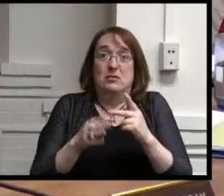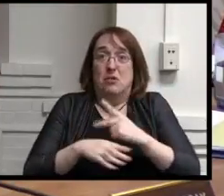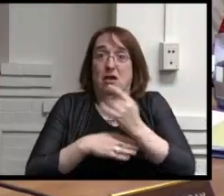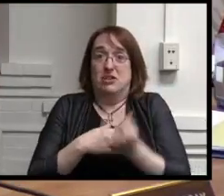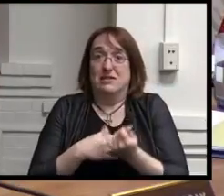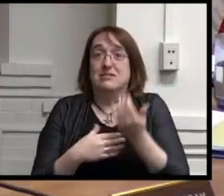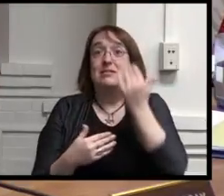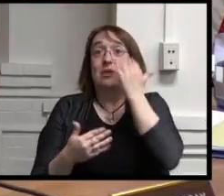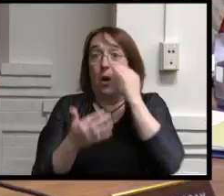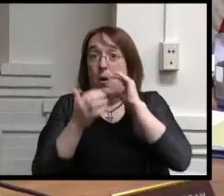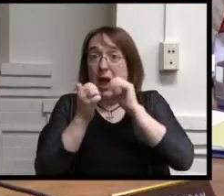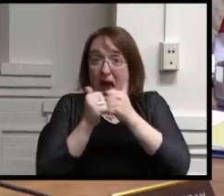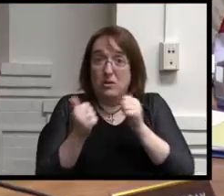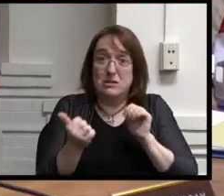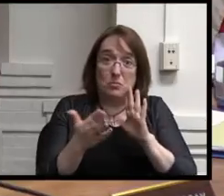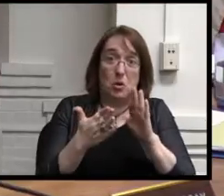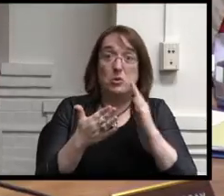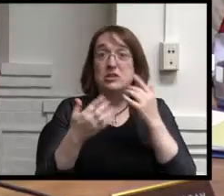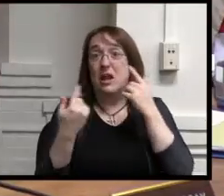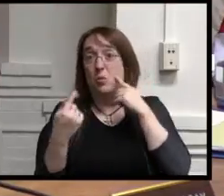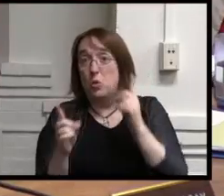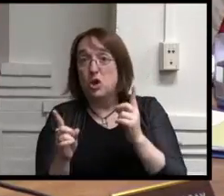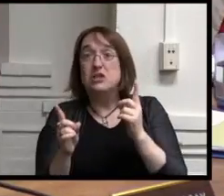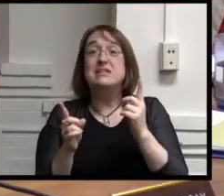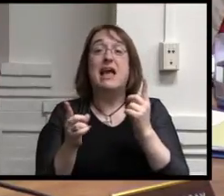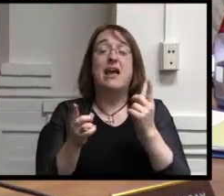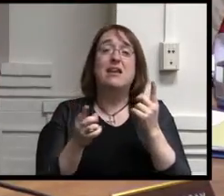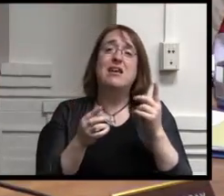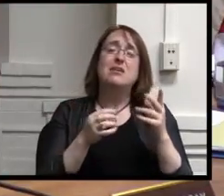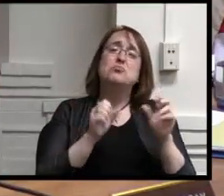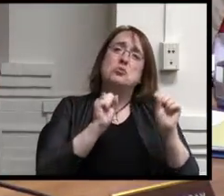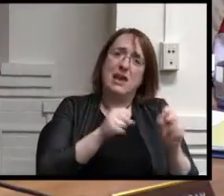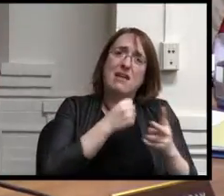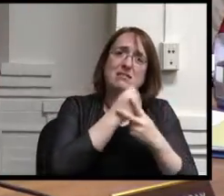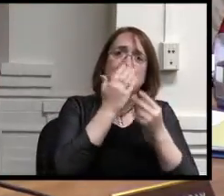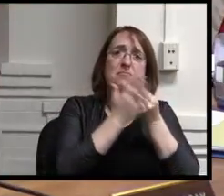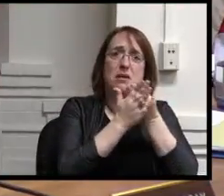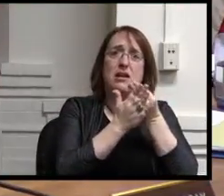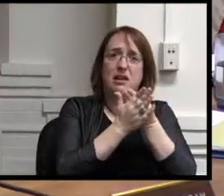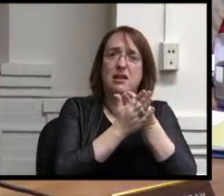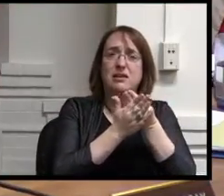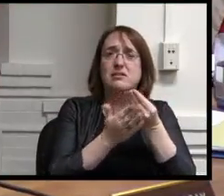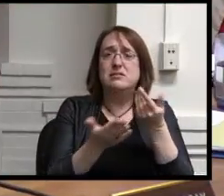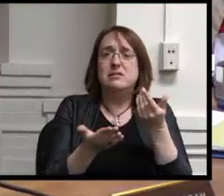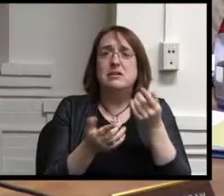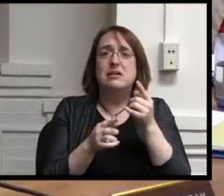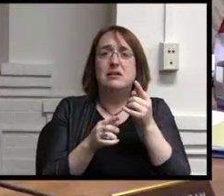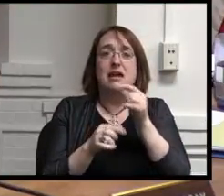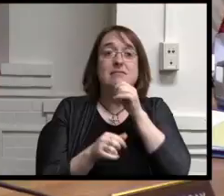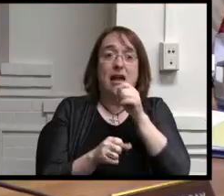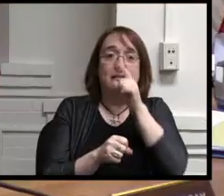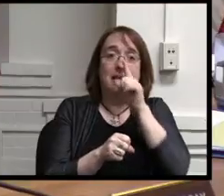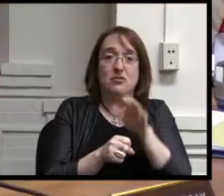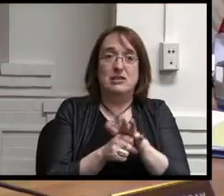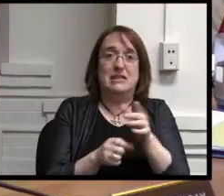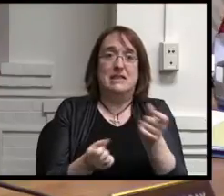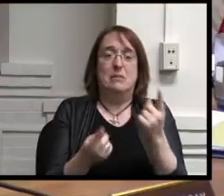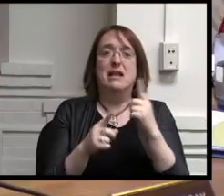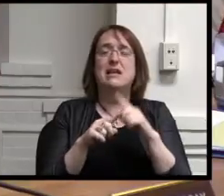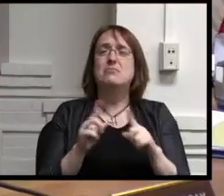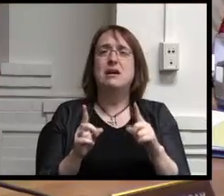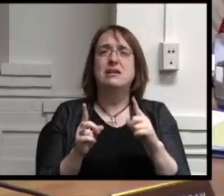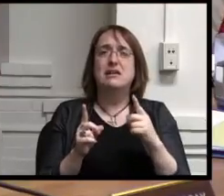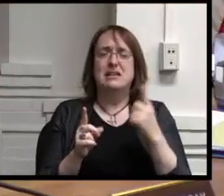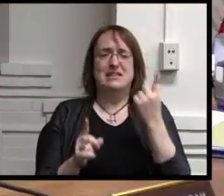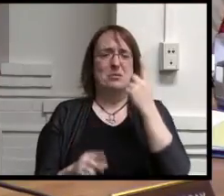it works and that there are things you can save money on by not putting them into the guarantee, I had no idea about that. And when